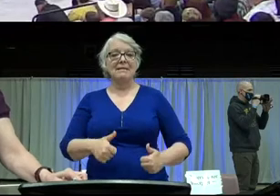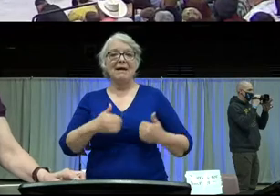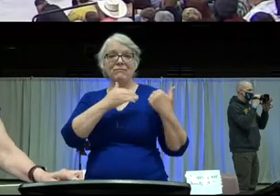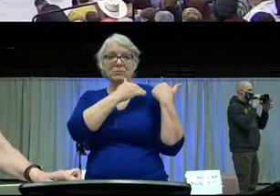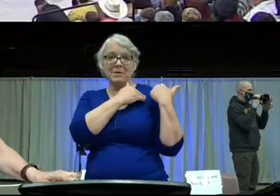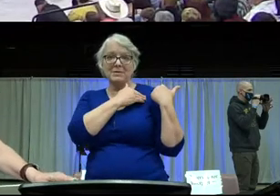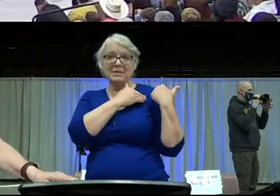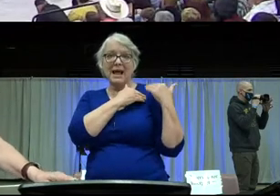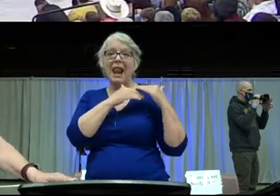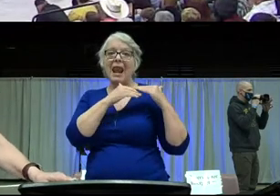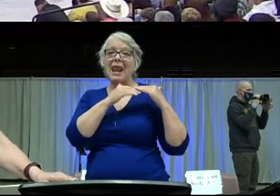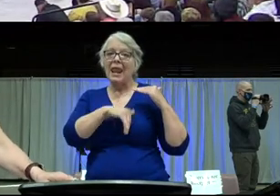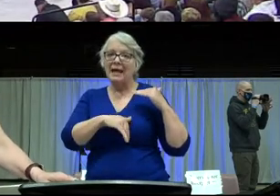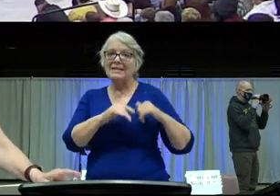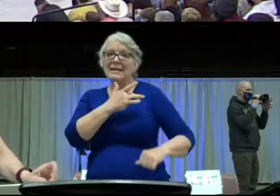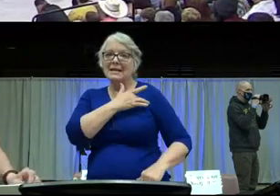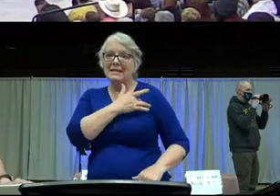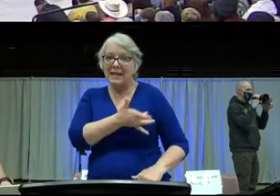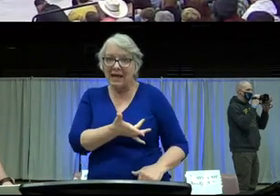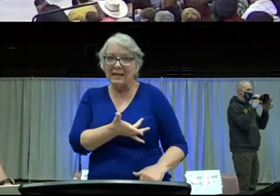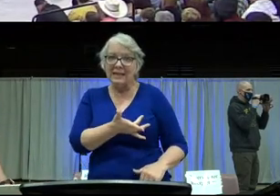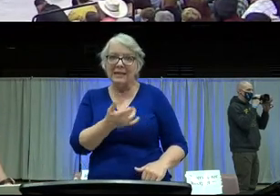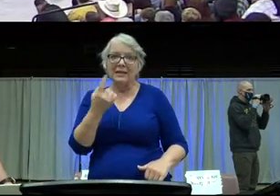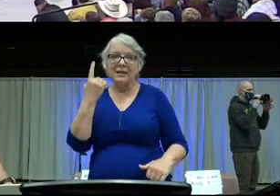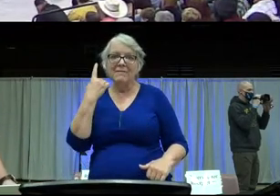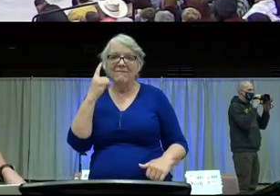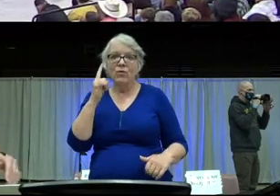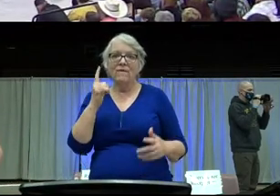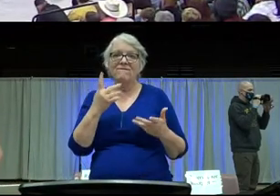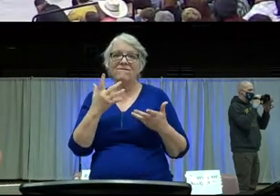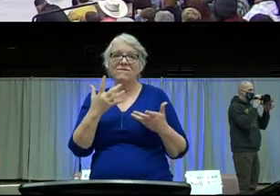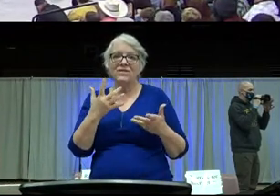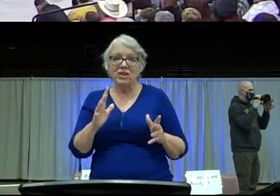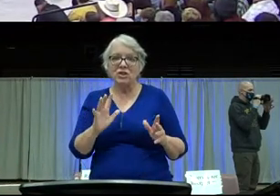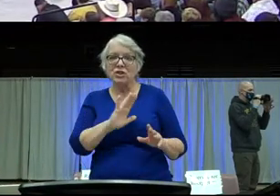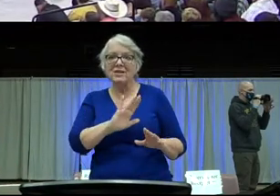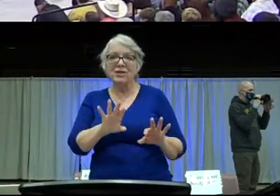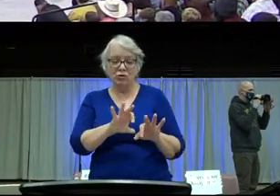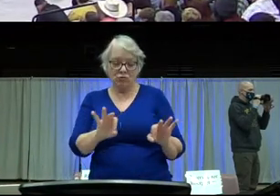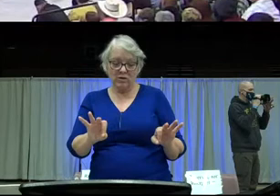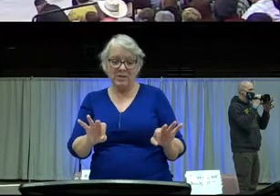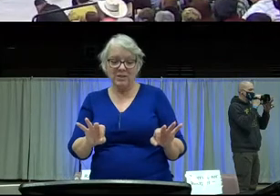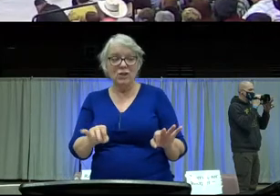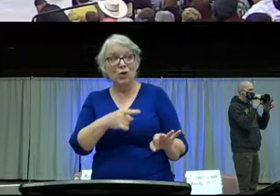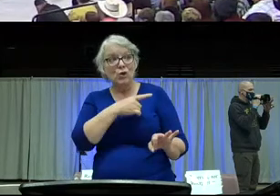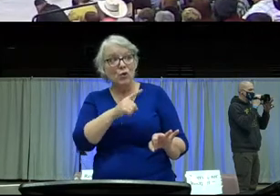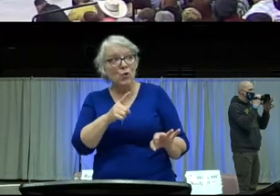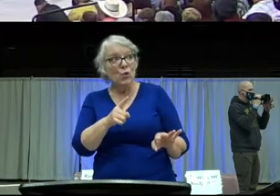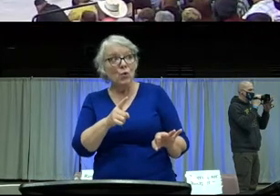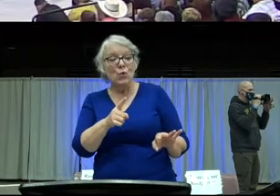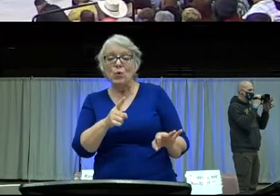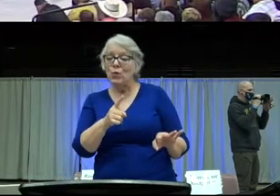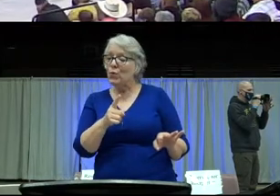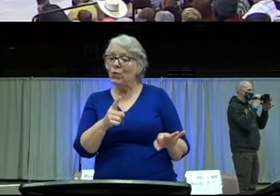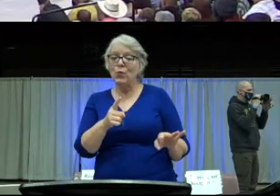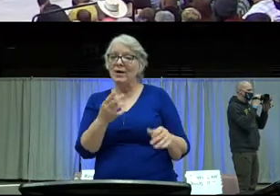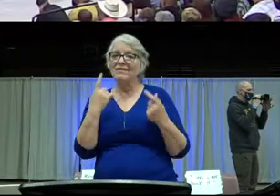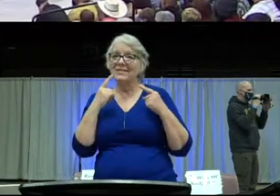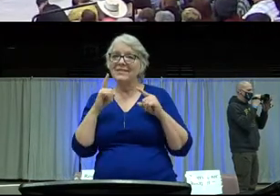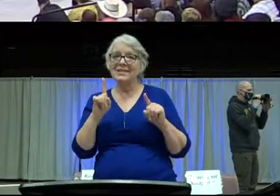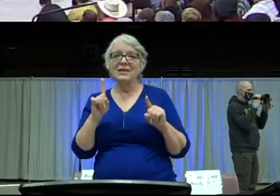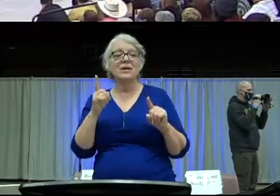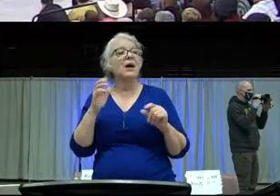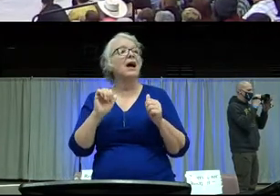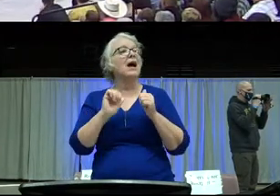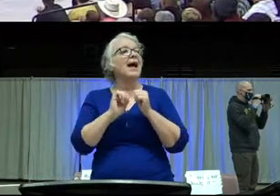less likely to complete their degrees. Yet you have beaten the odds through your dedication and your